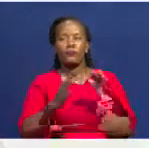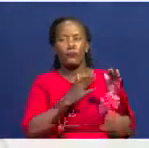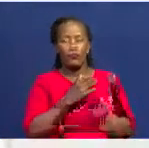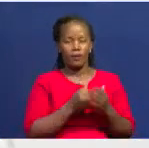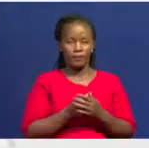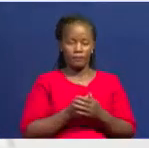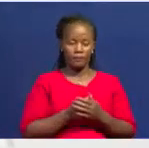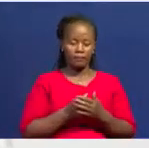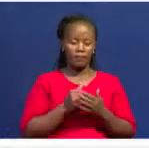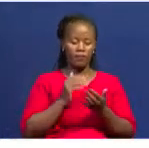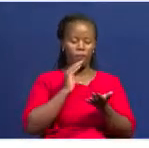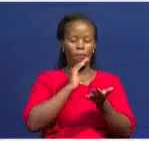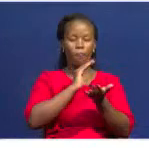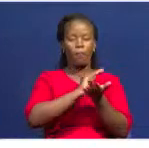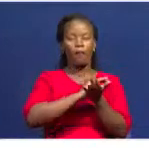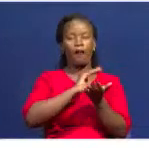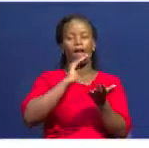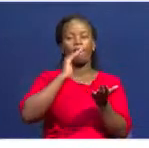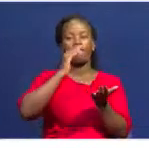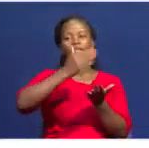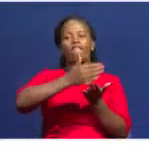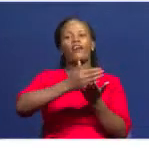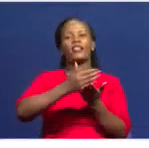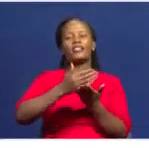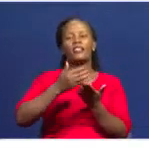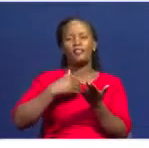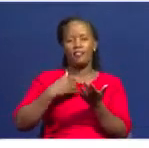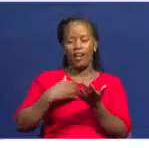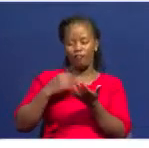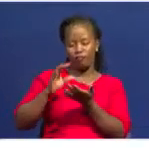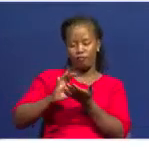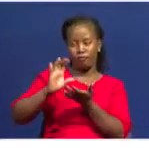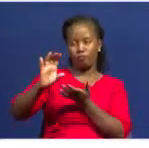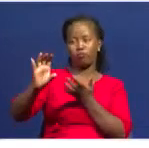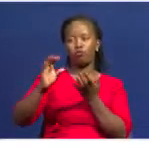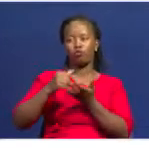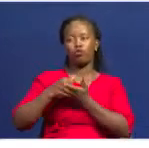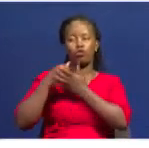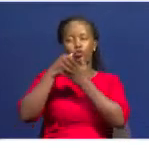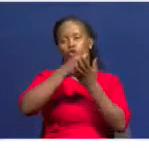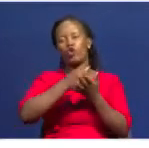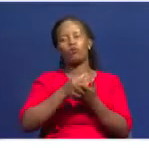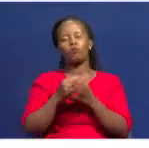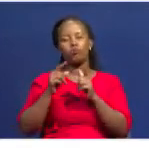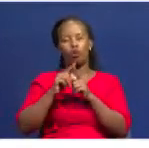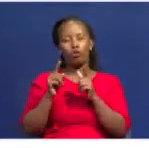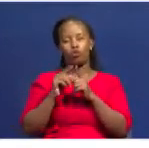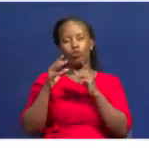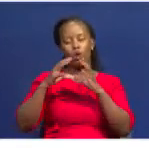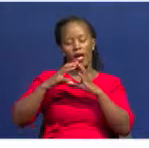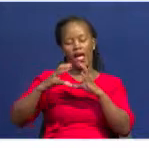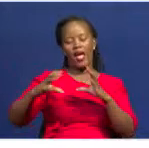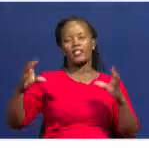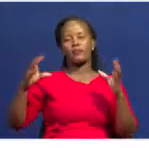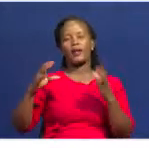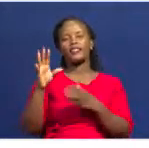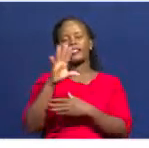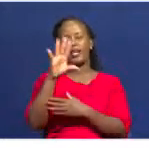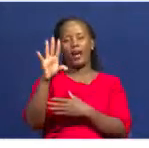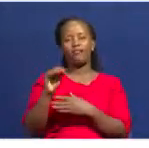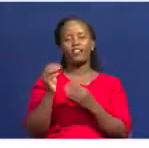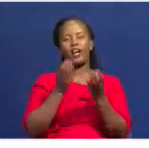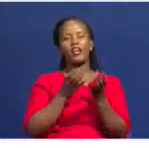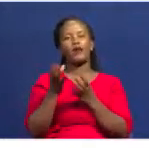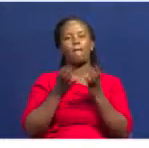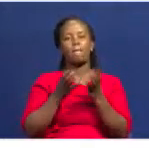and set up to support local high-tech startups scale up their operations and expand to the African market. Investment, Trade